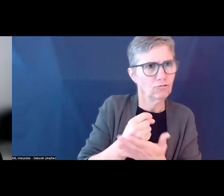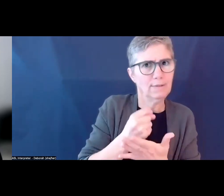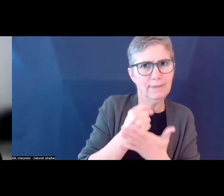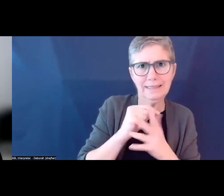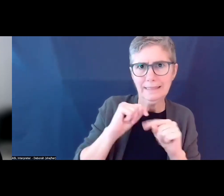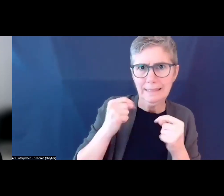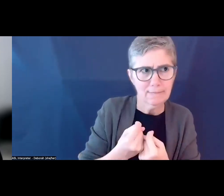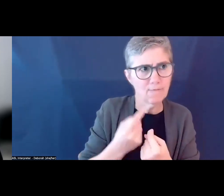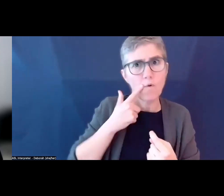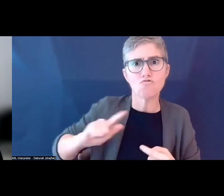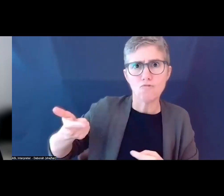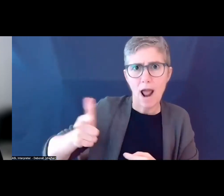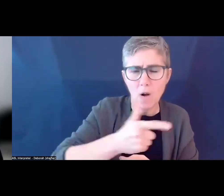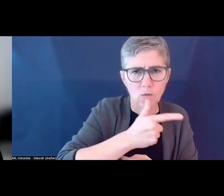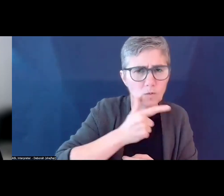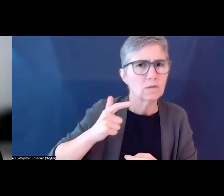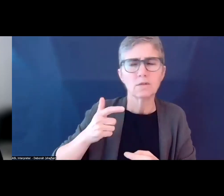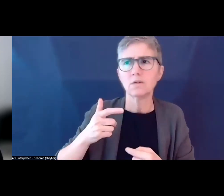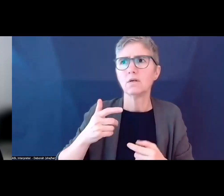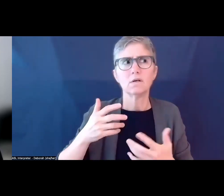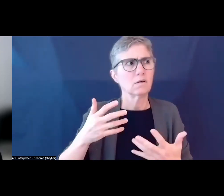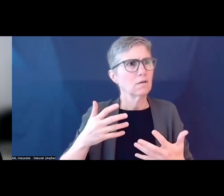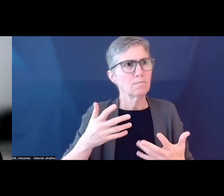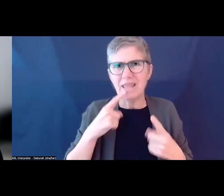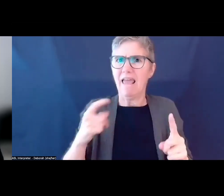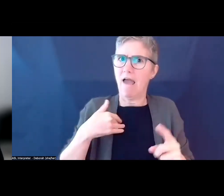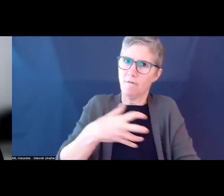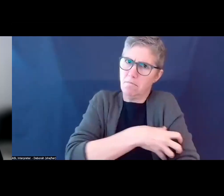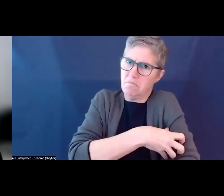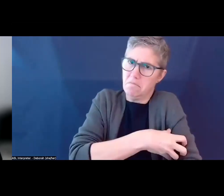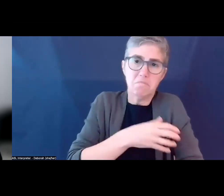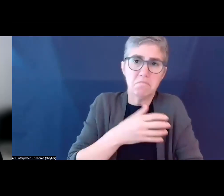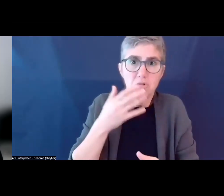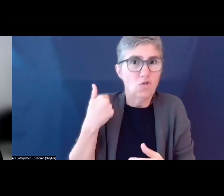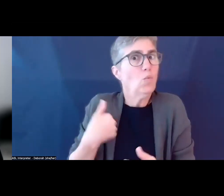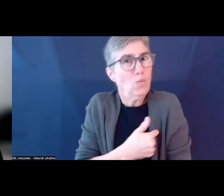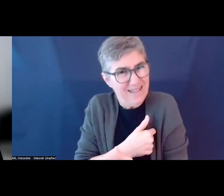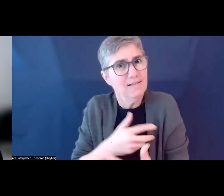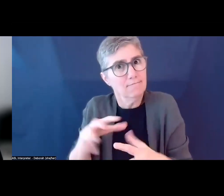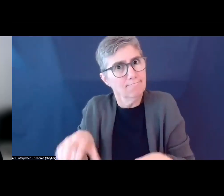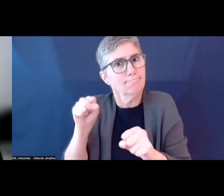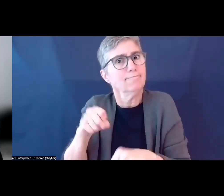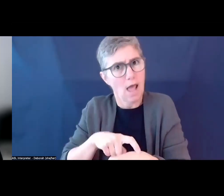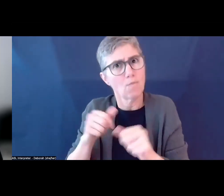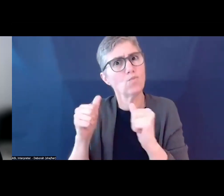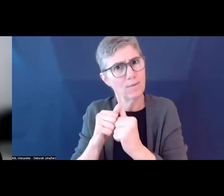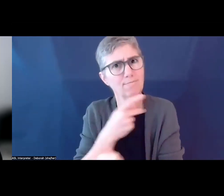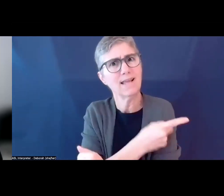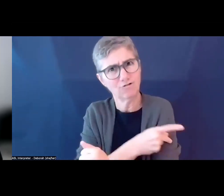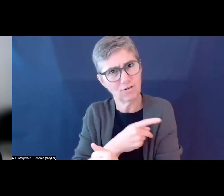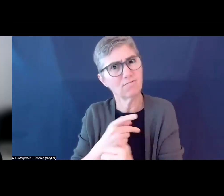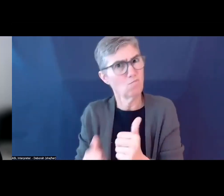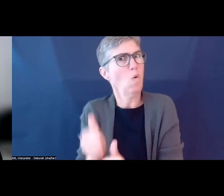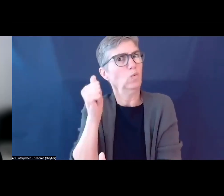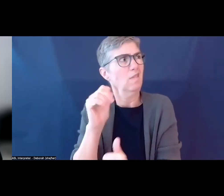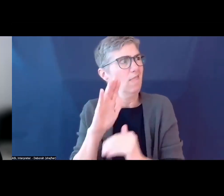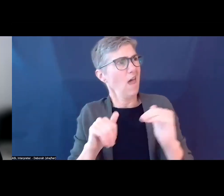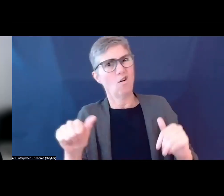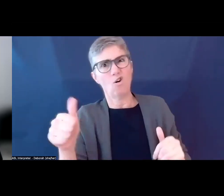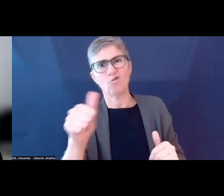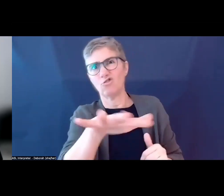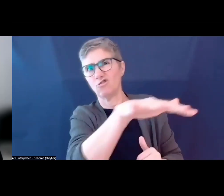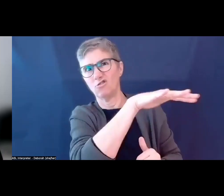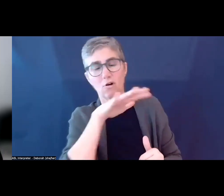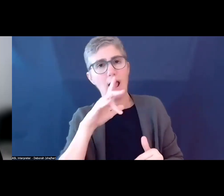rounds. And it just, because we've been the ones that spend more time with the patients. And being able to share that in the